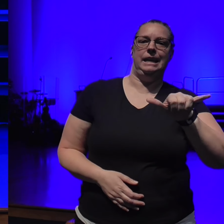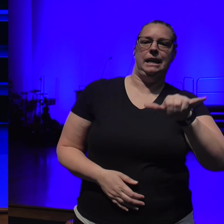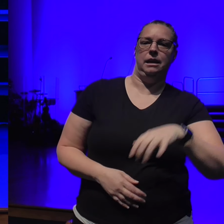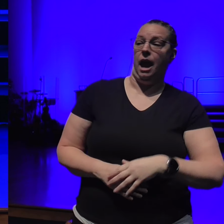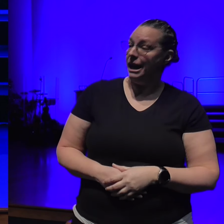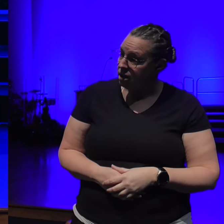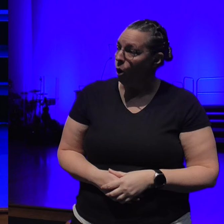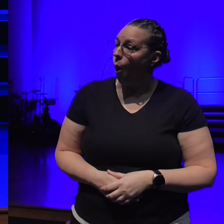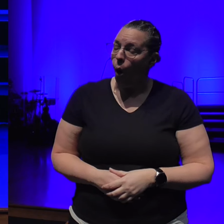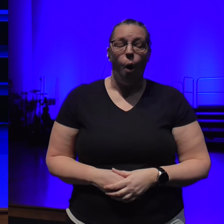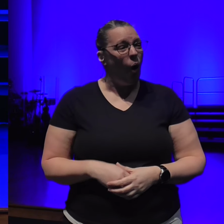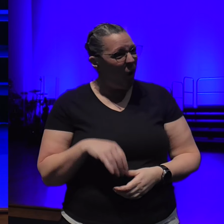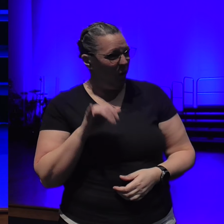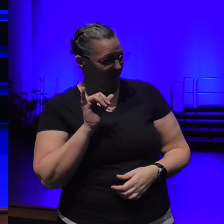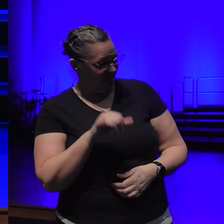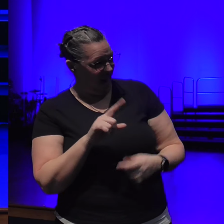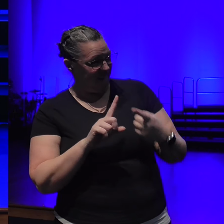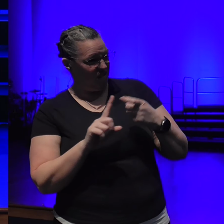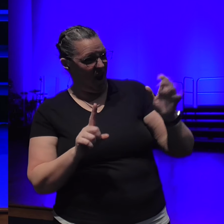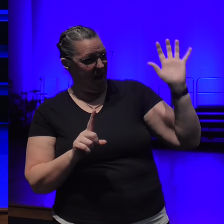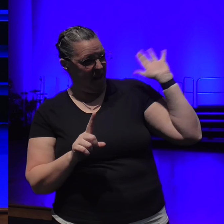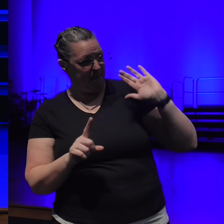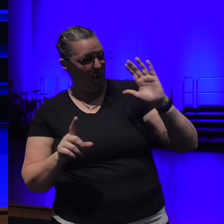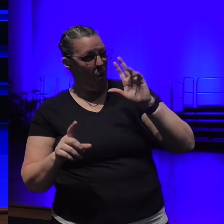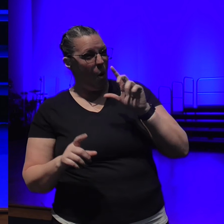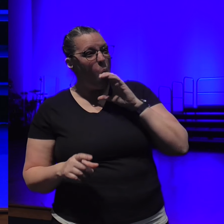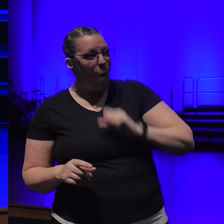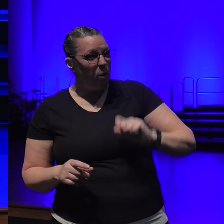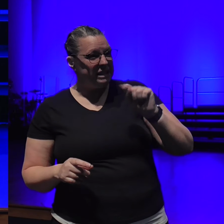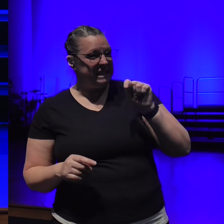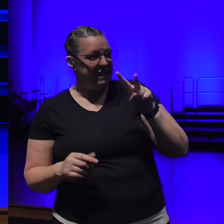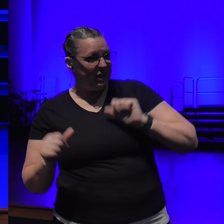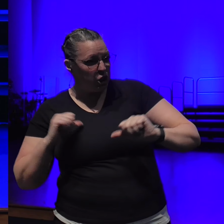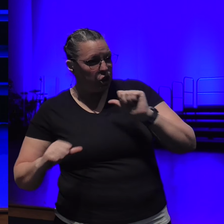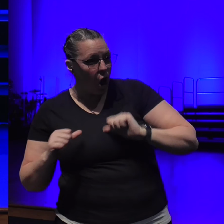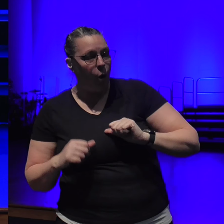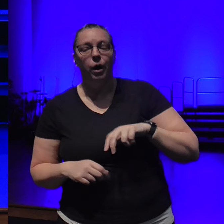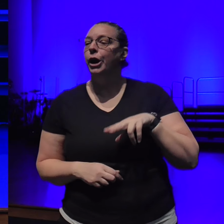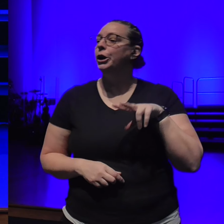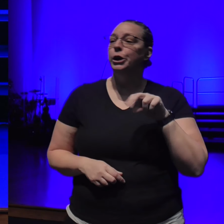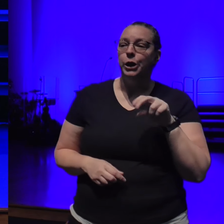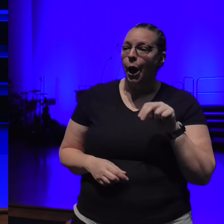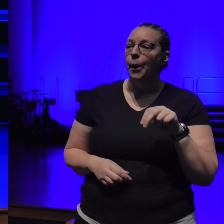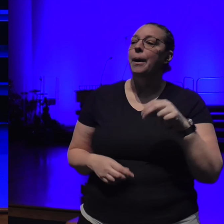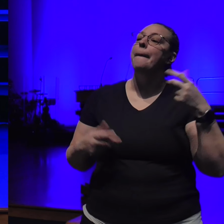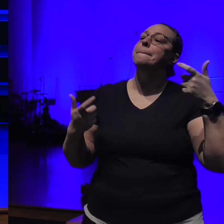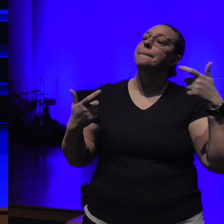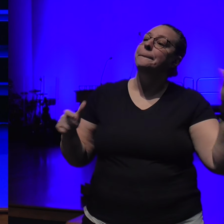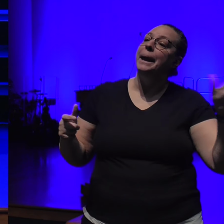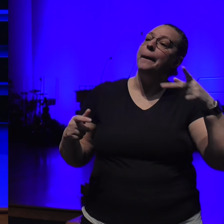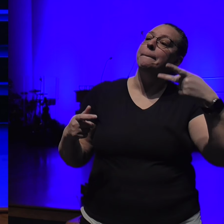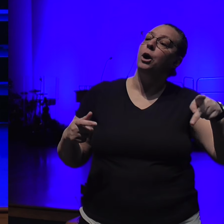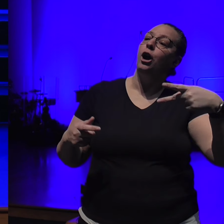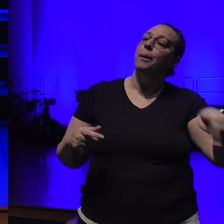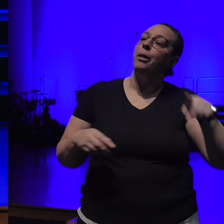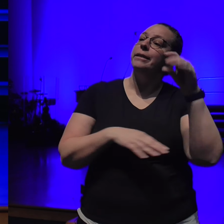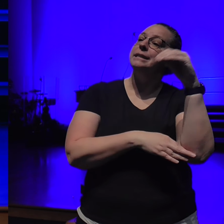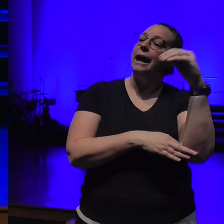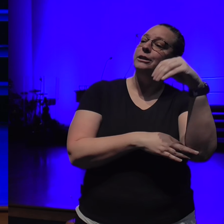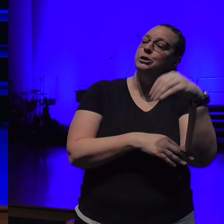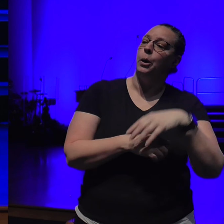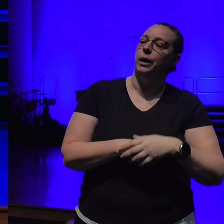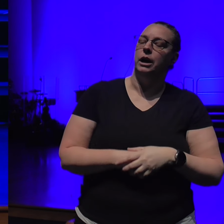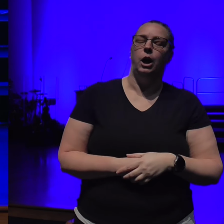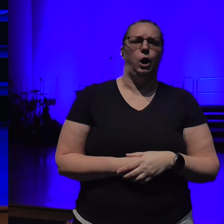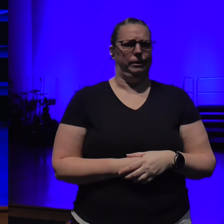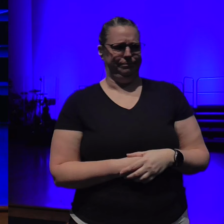go, "The dopey deputy from the Andy Griffith Show?" He goes, "No, the big purple dinosaur." It's great that you know that you can appear